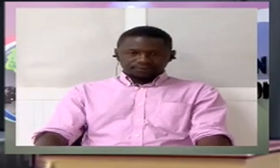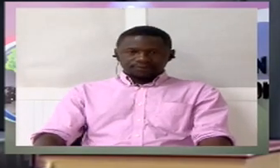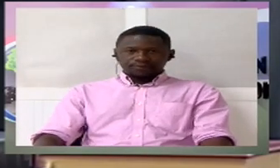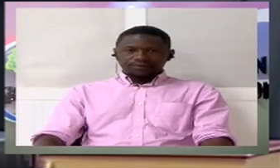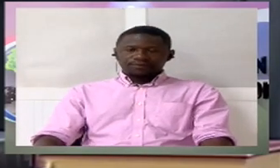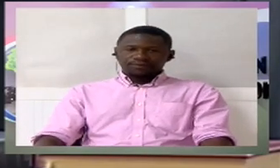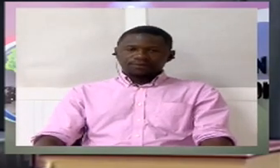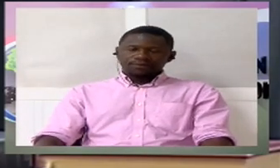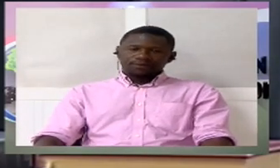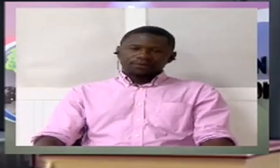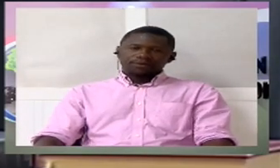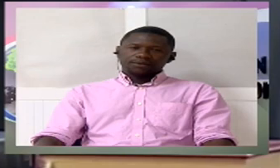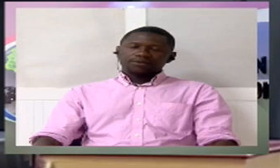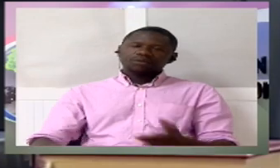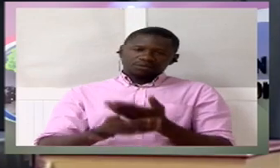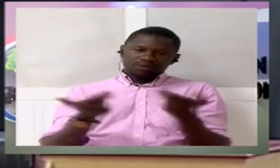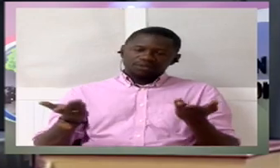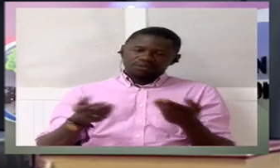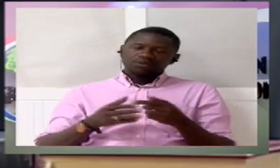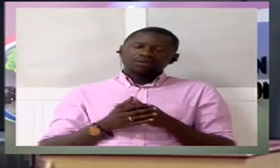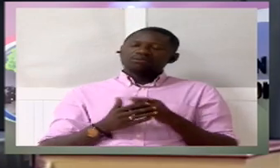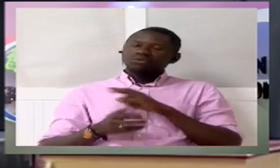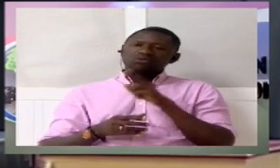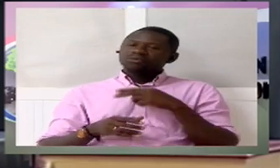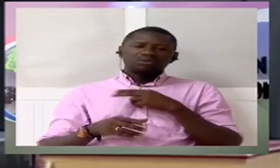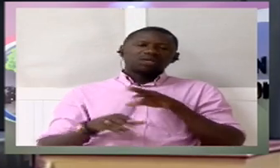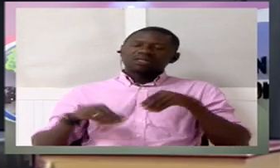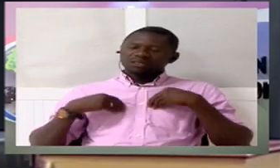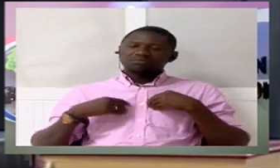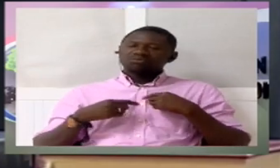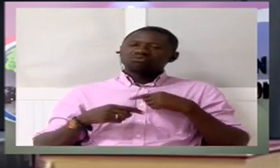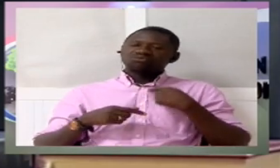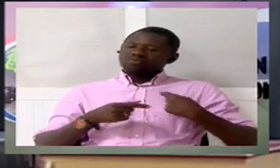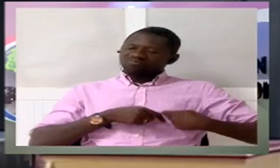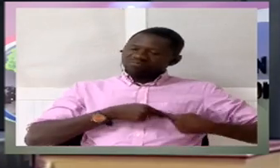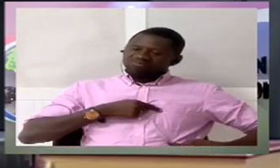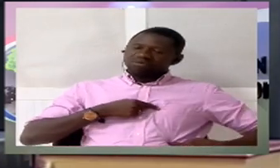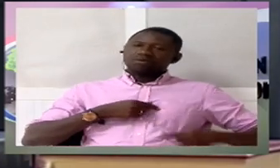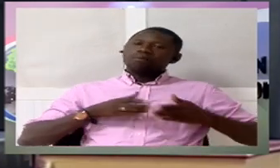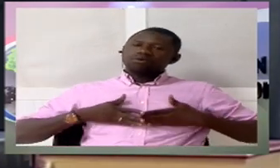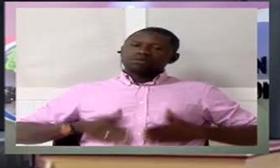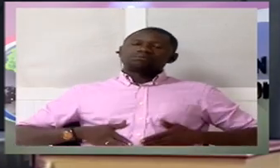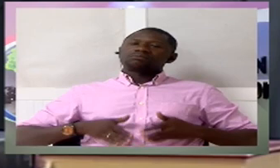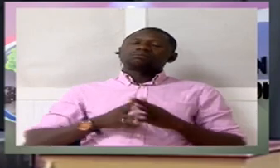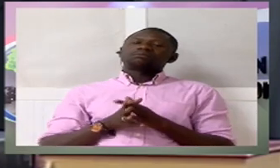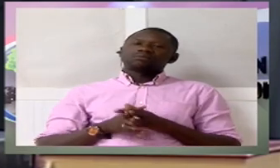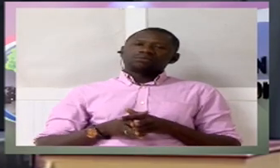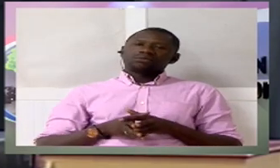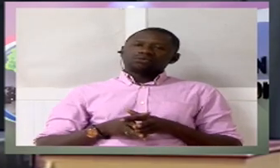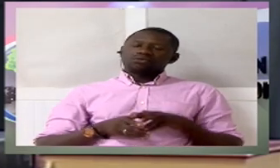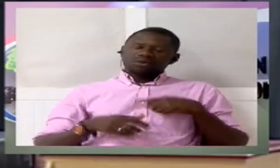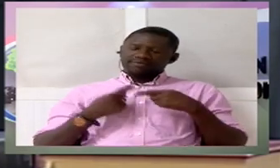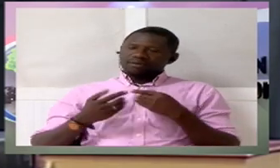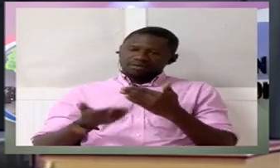Mm-hmm. That was the reason why Mansong post-mortem la. We did not accept the post-mortem to be carried out. So in as a furrow di